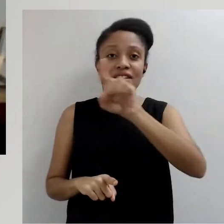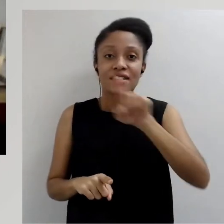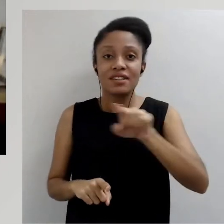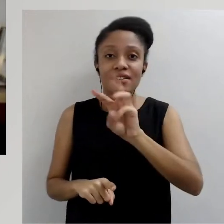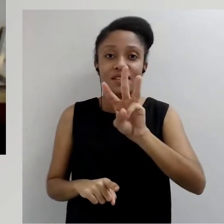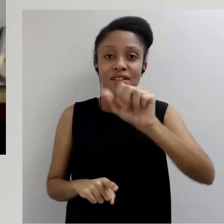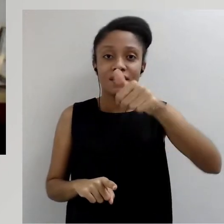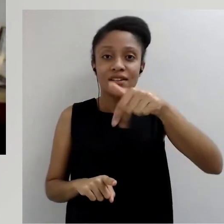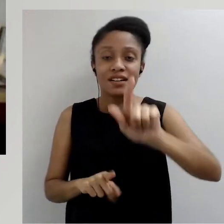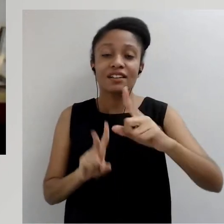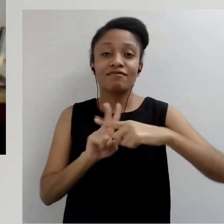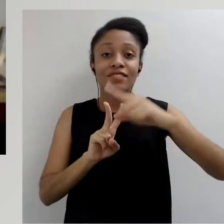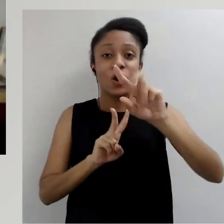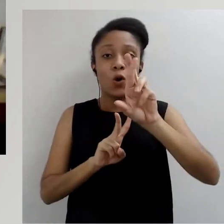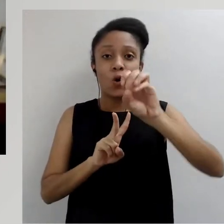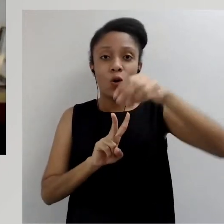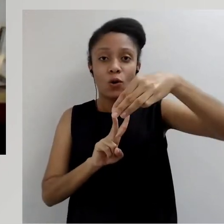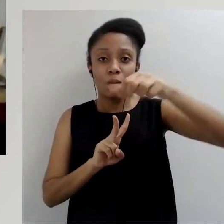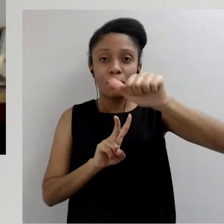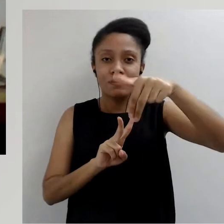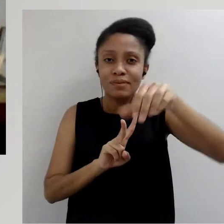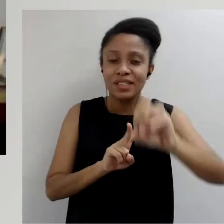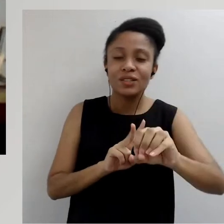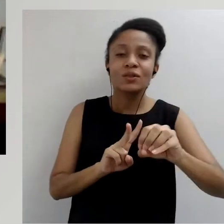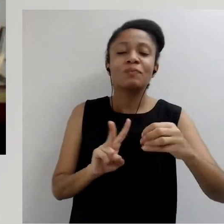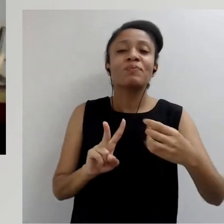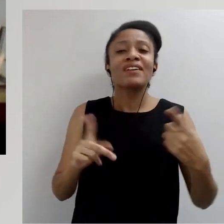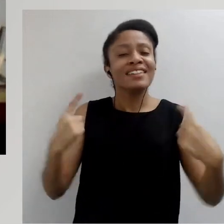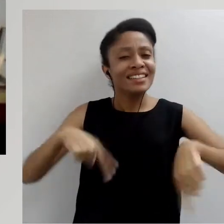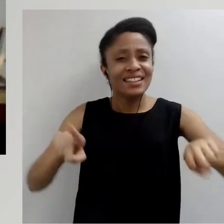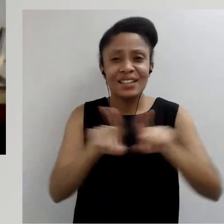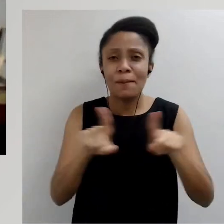learn more and more in this event.